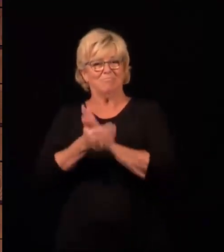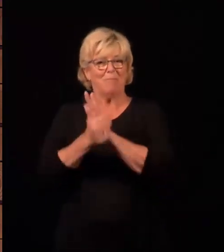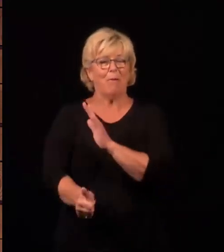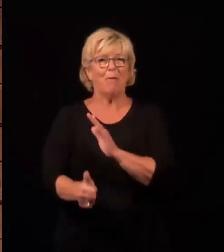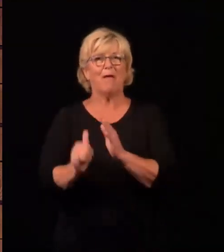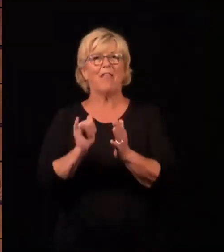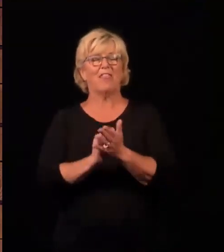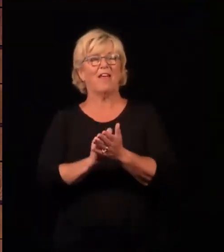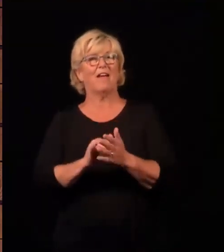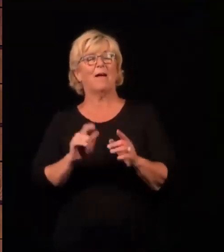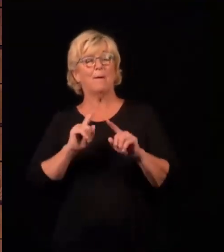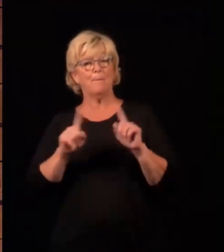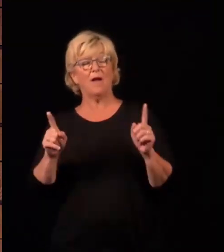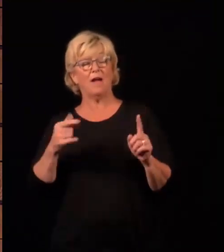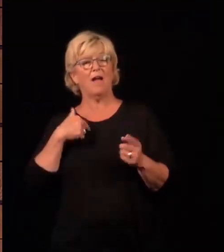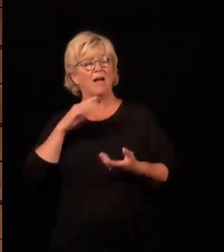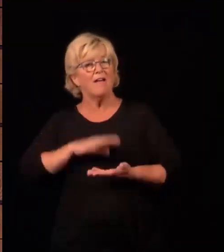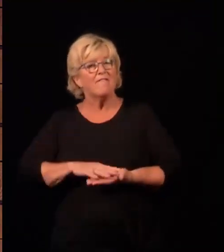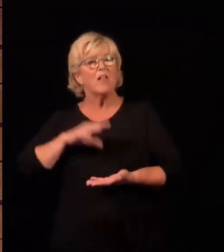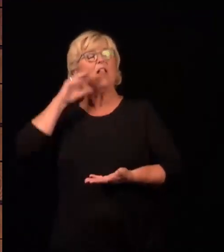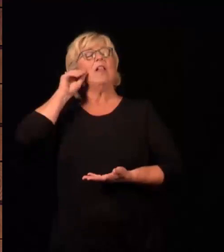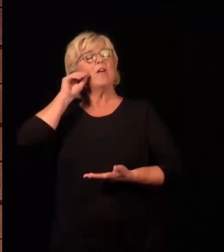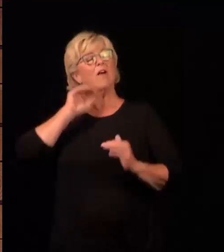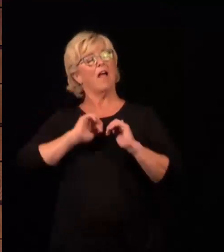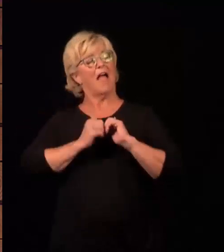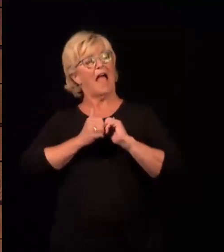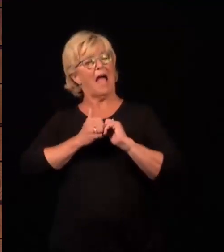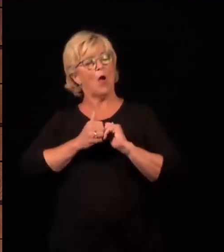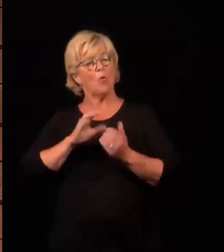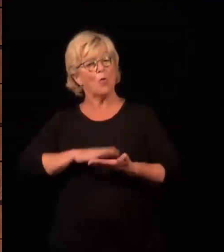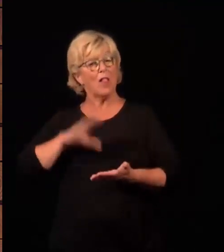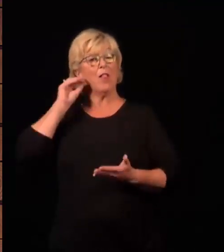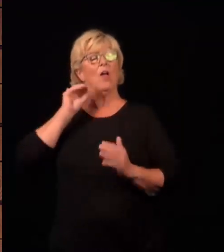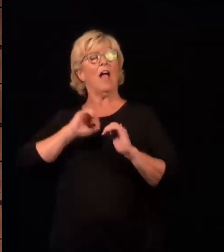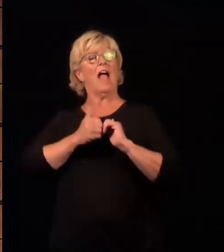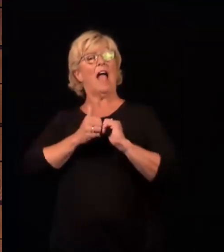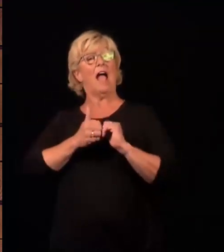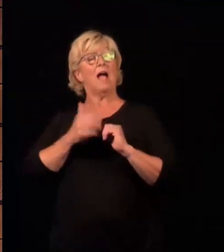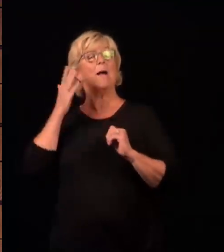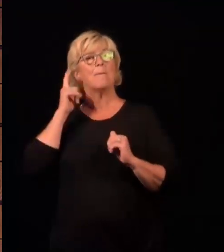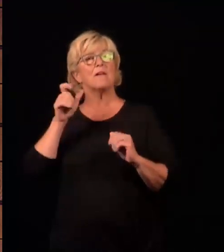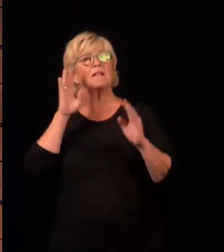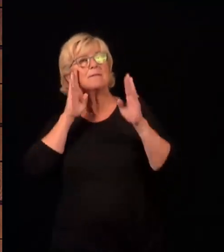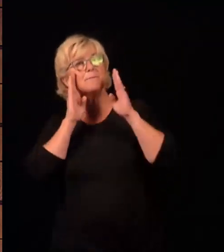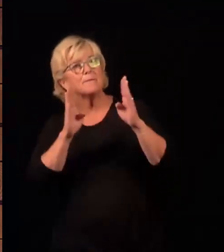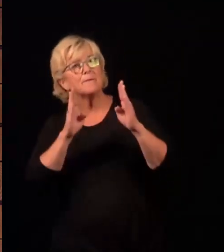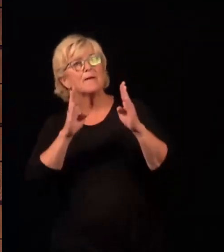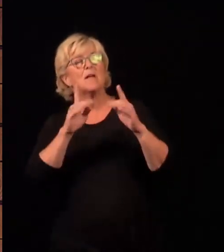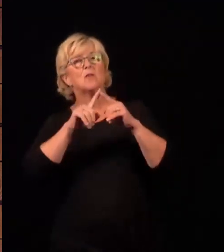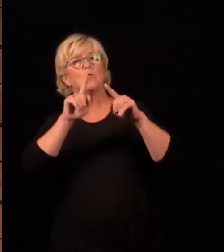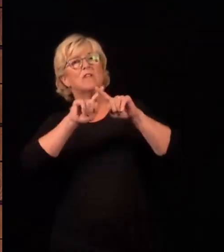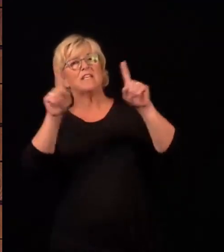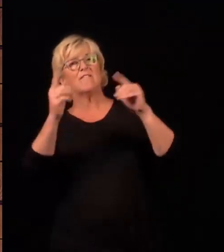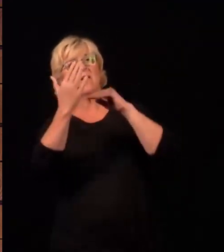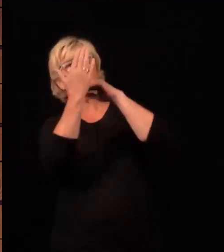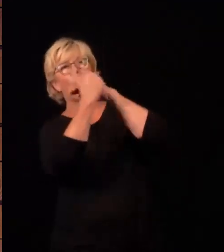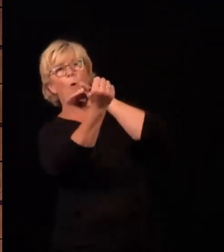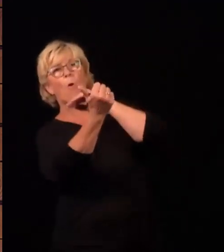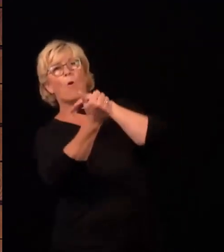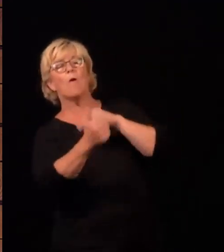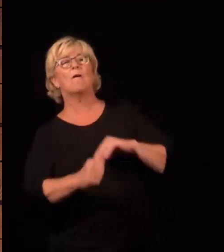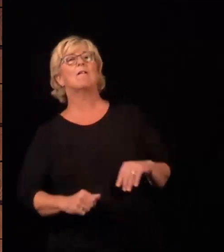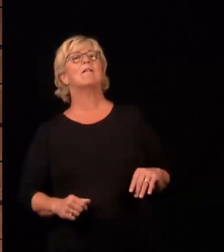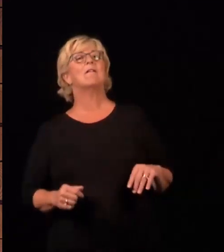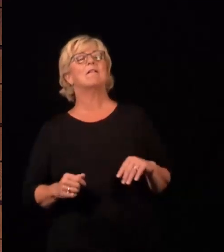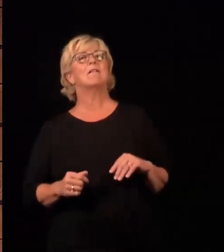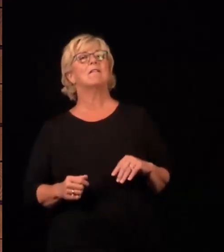this. But I have learned it. And he's learned it because he's listening to a different call, a different